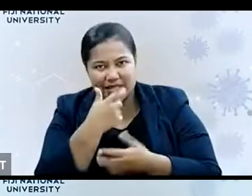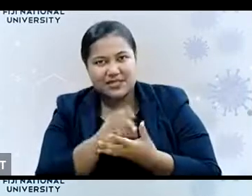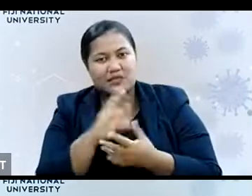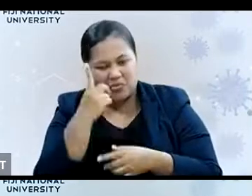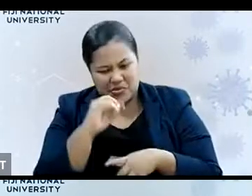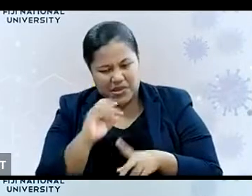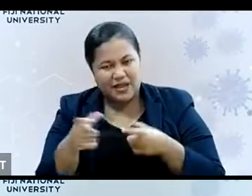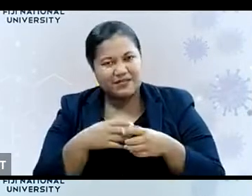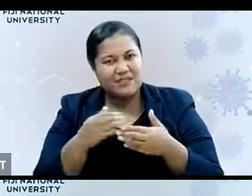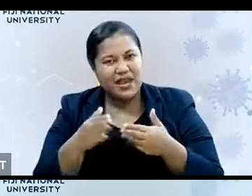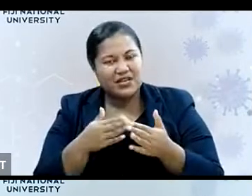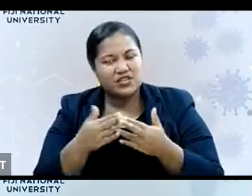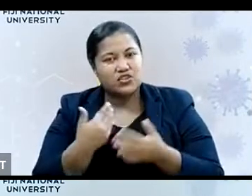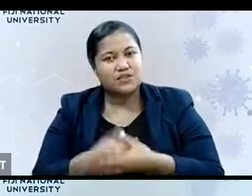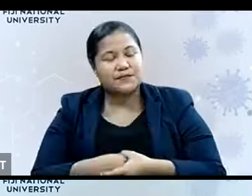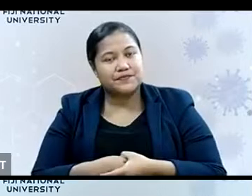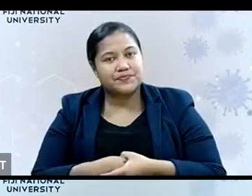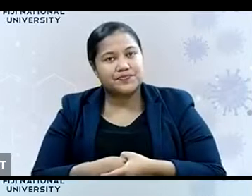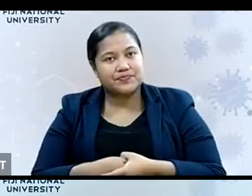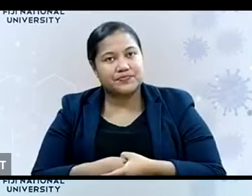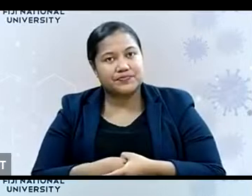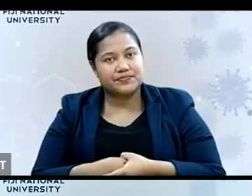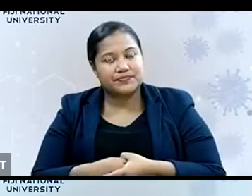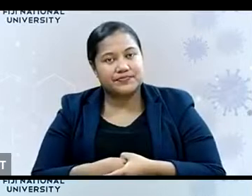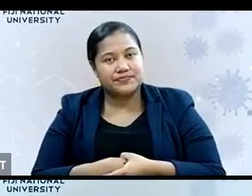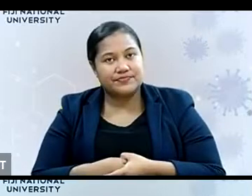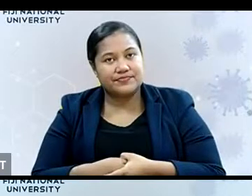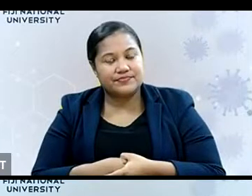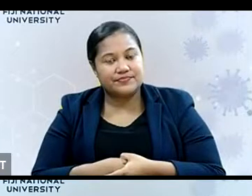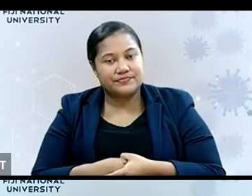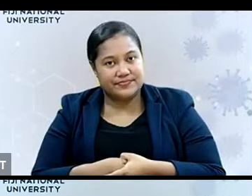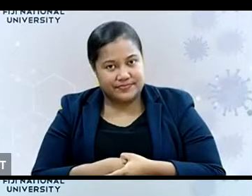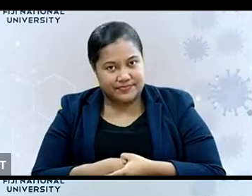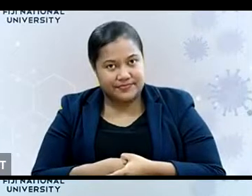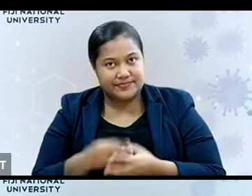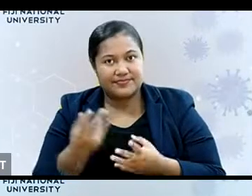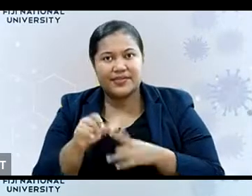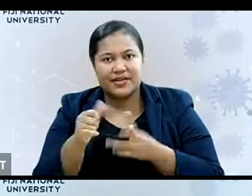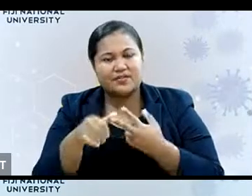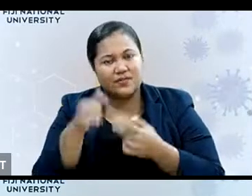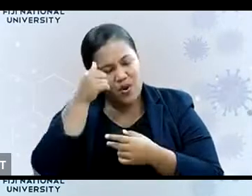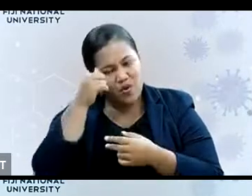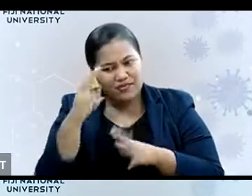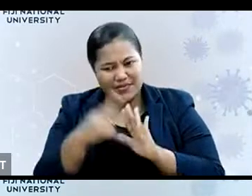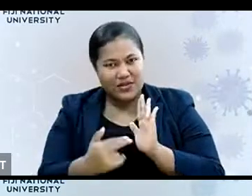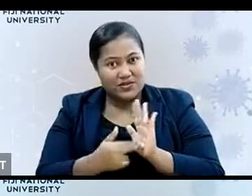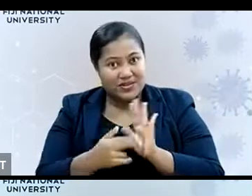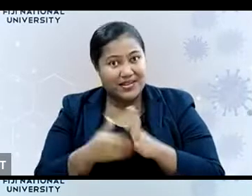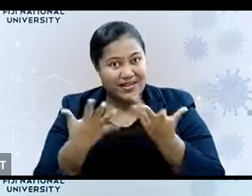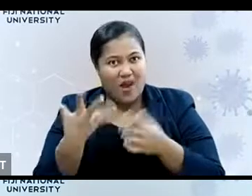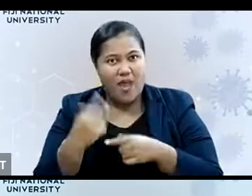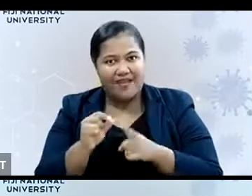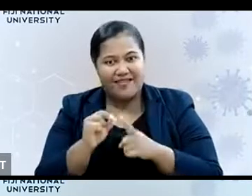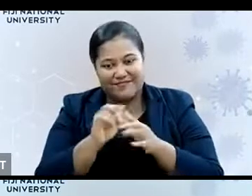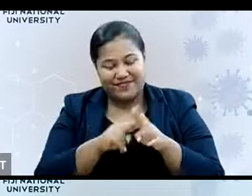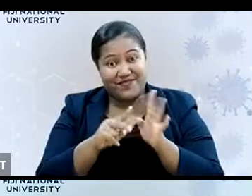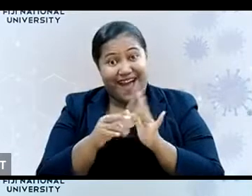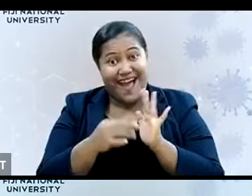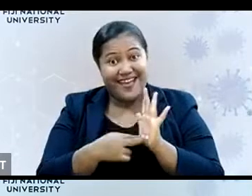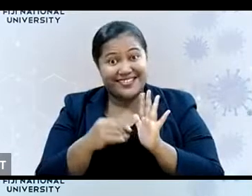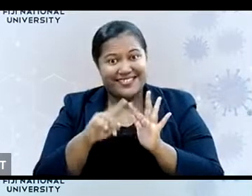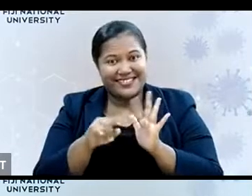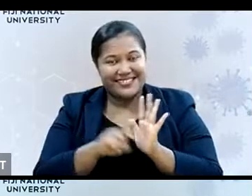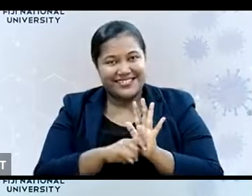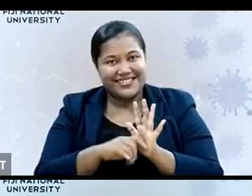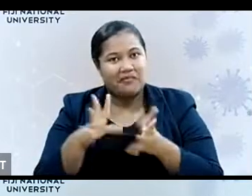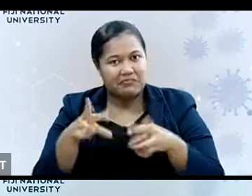manage. And it's actually, you know, I think New Zealand currently only has the Pfizer vaccine, and I think in many ways would like to have